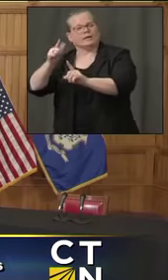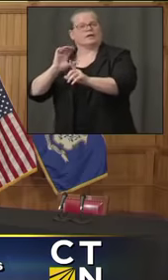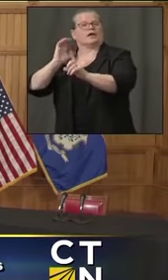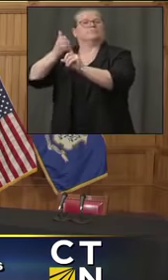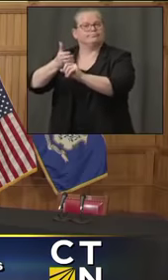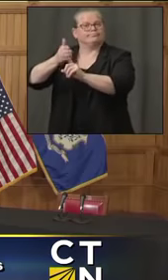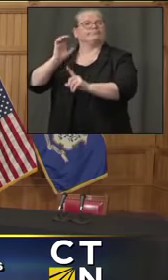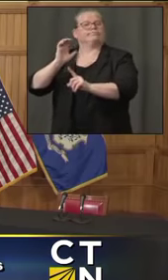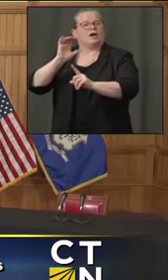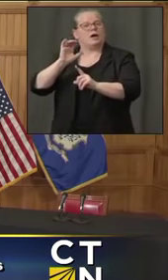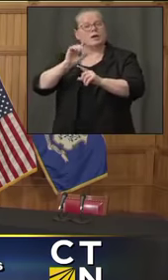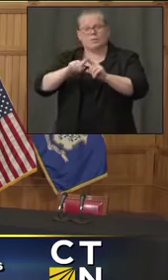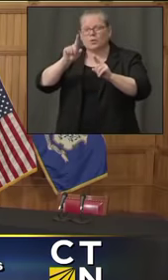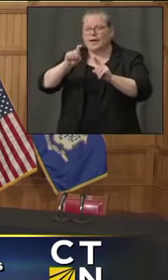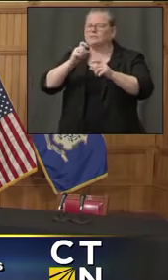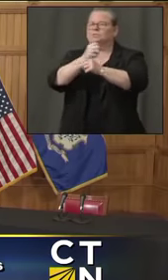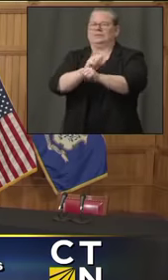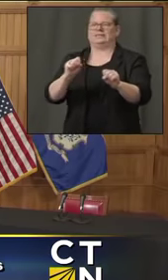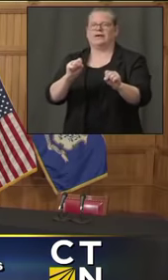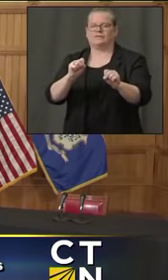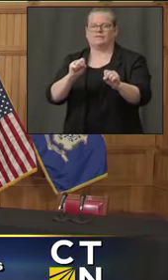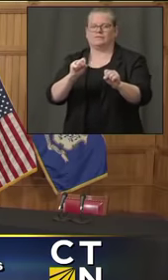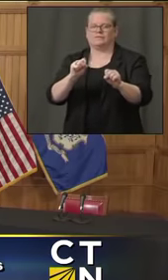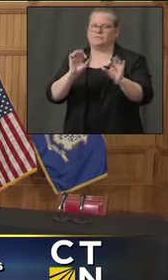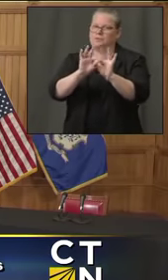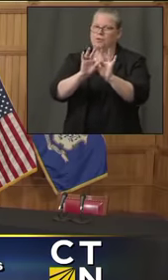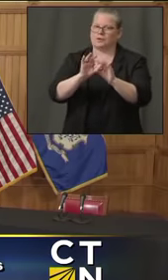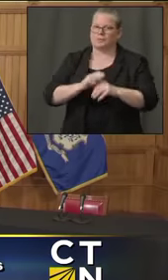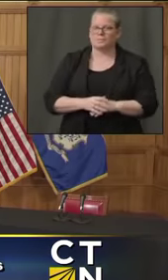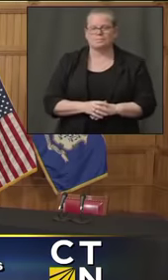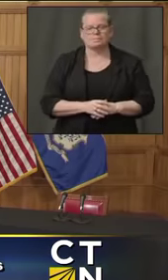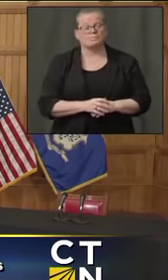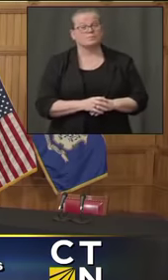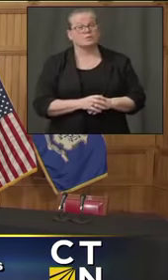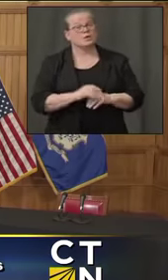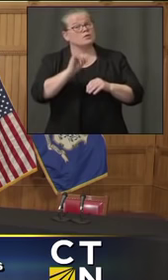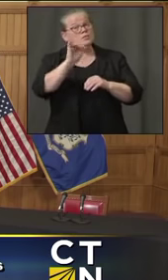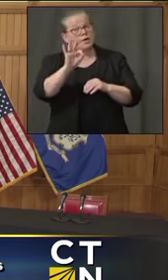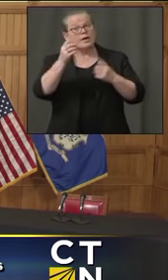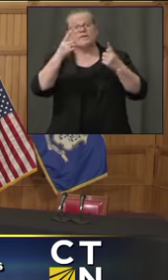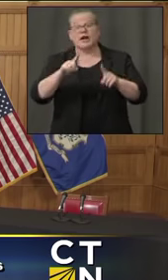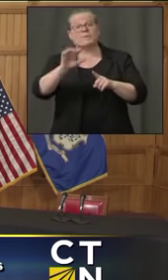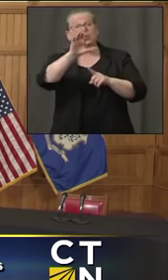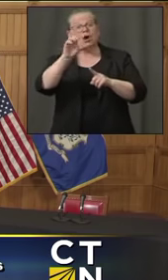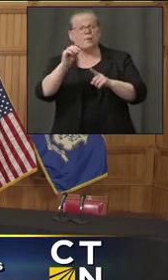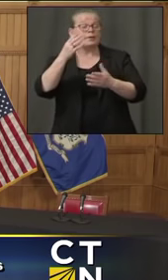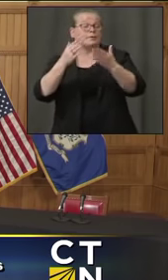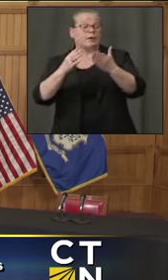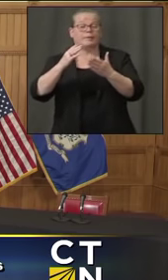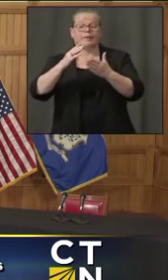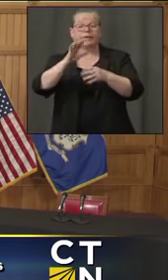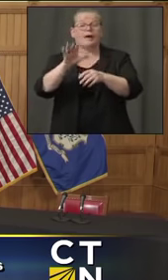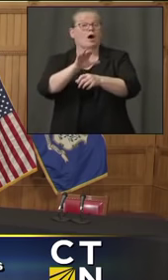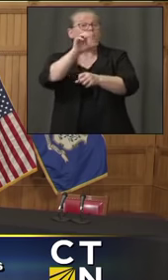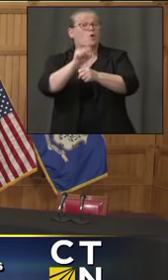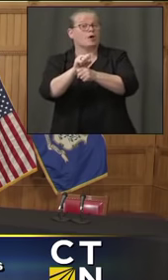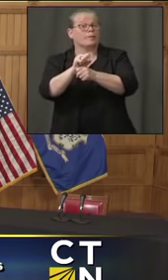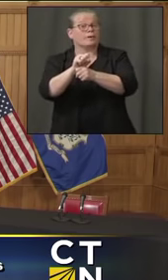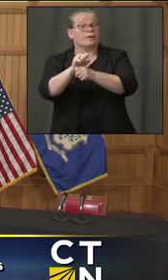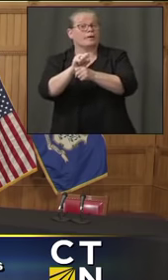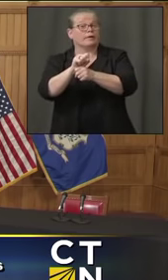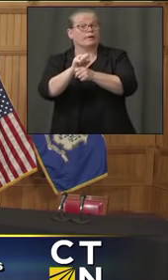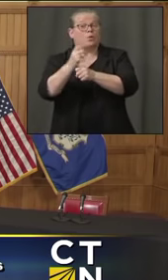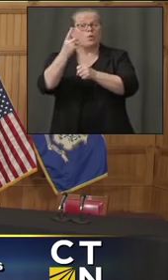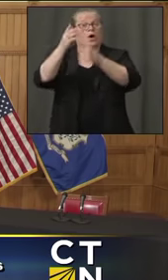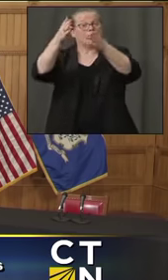And so is that if there are people who kind of want to be able to have these accommodations to, by appointment only, just have one person come in at a time, try